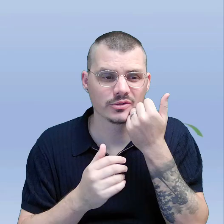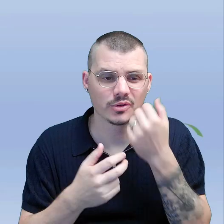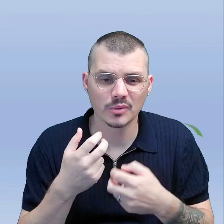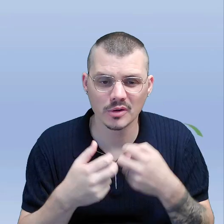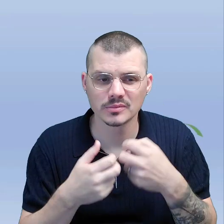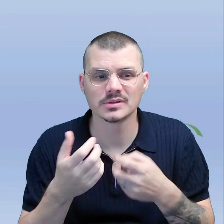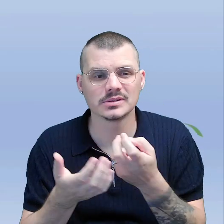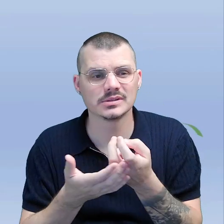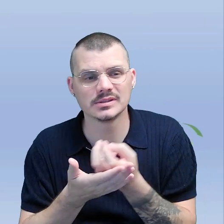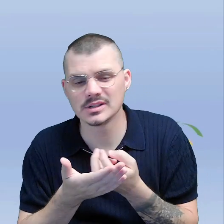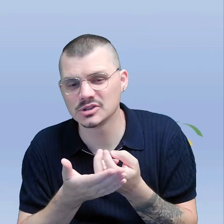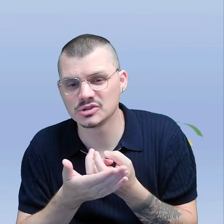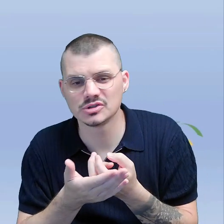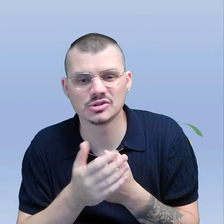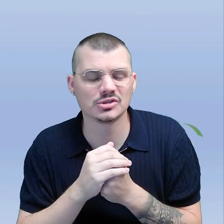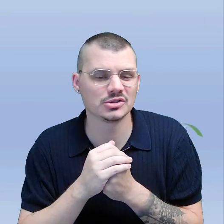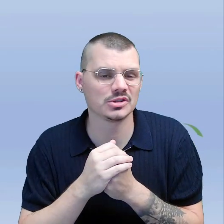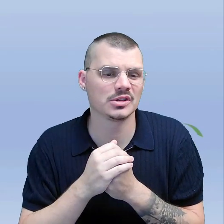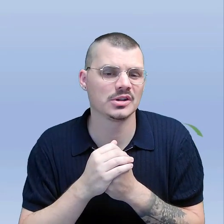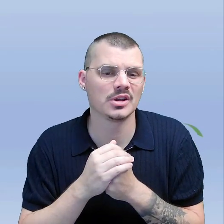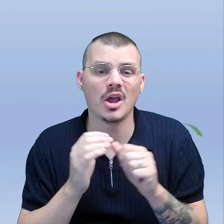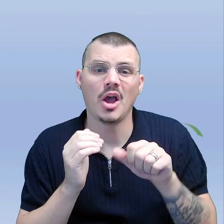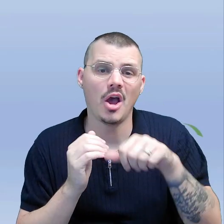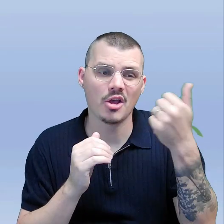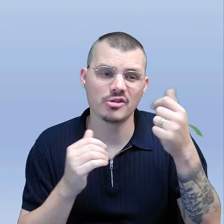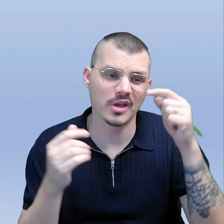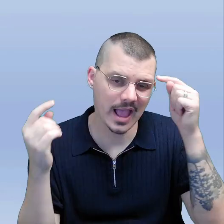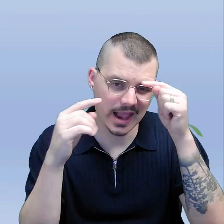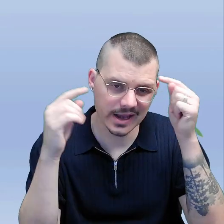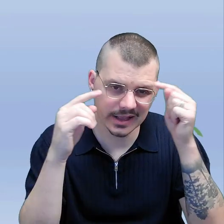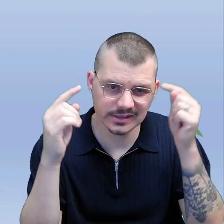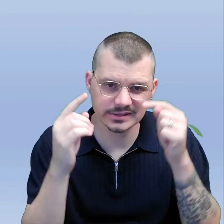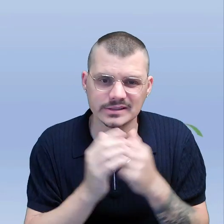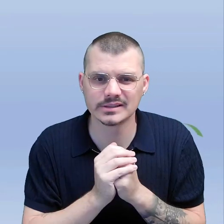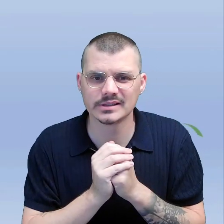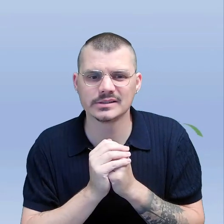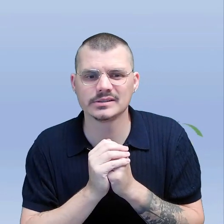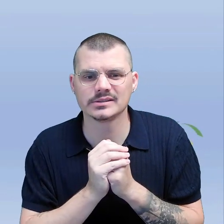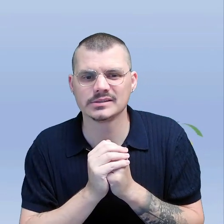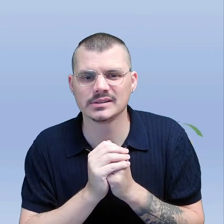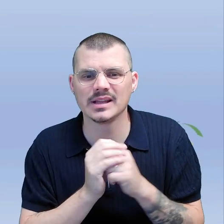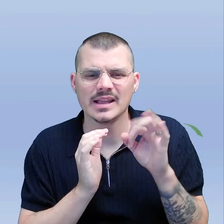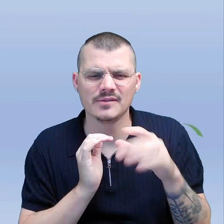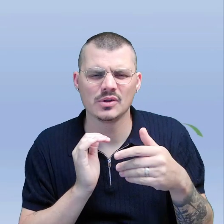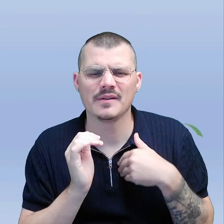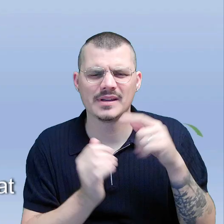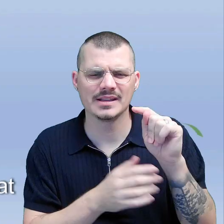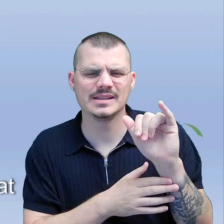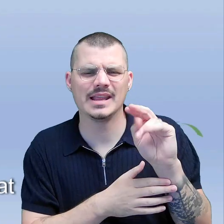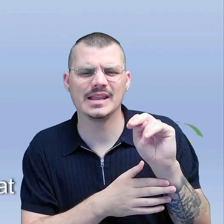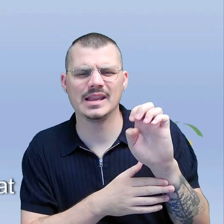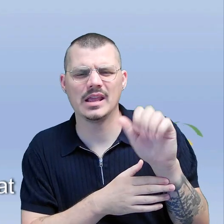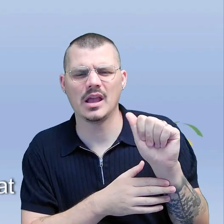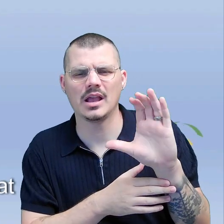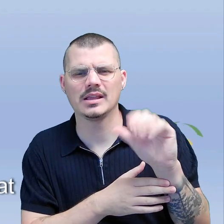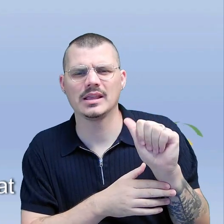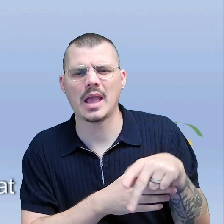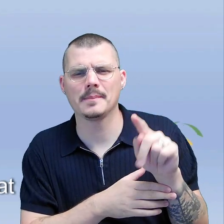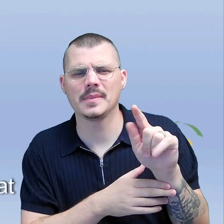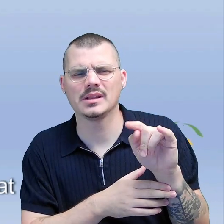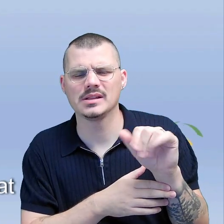surprising: dental problems, seizures, other kinds of headaches. If you have